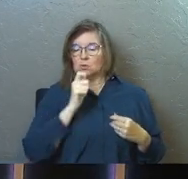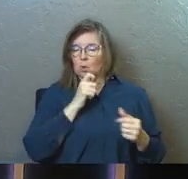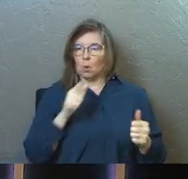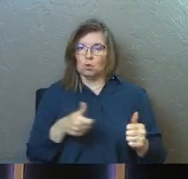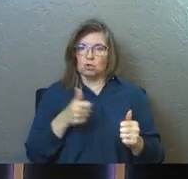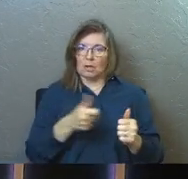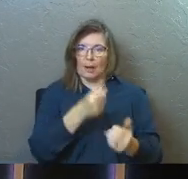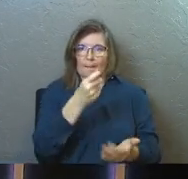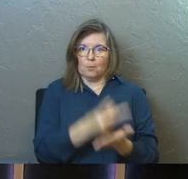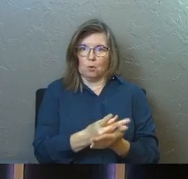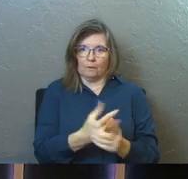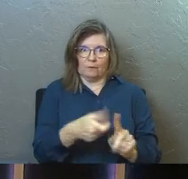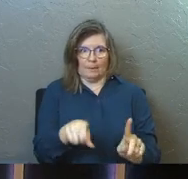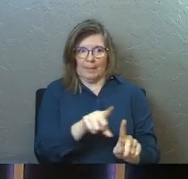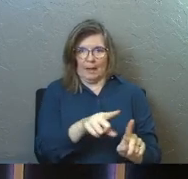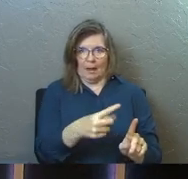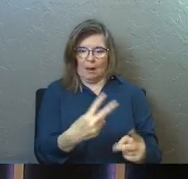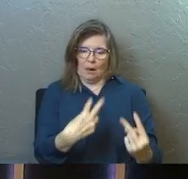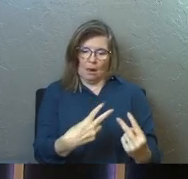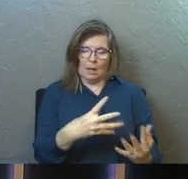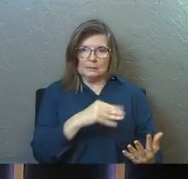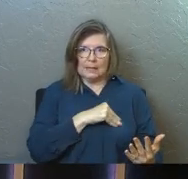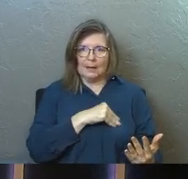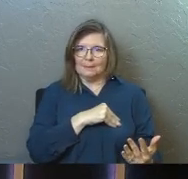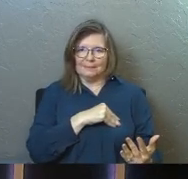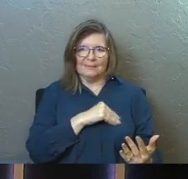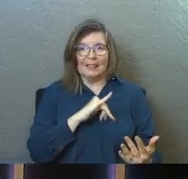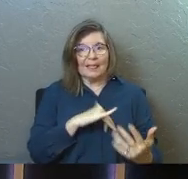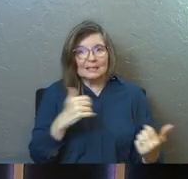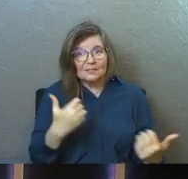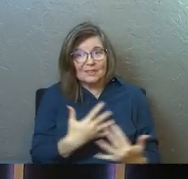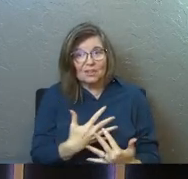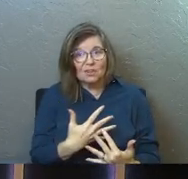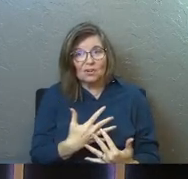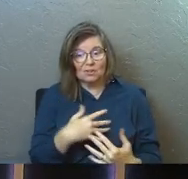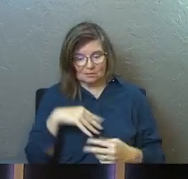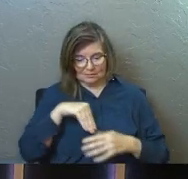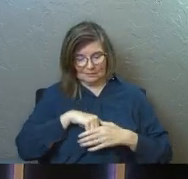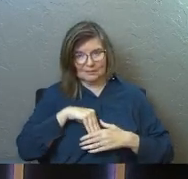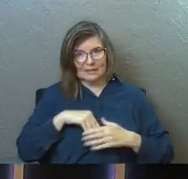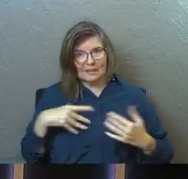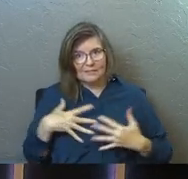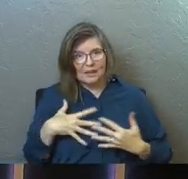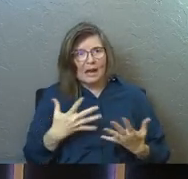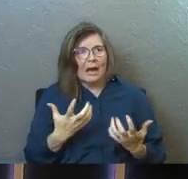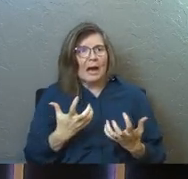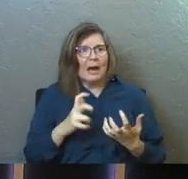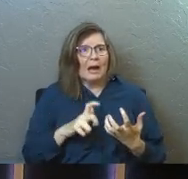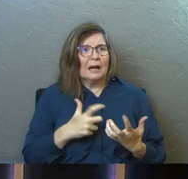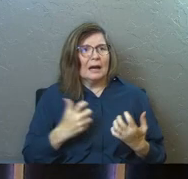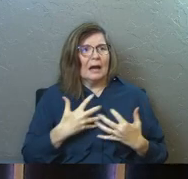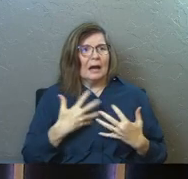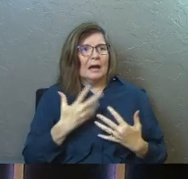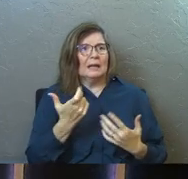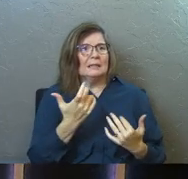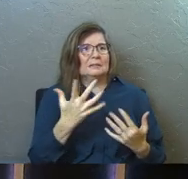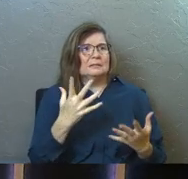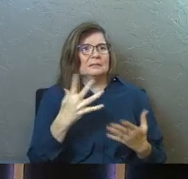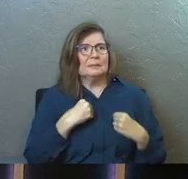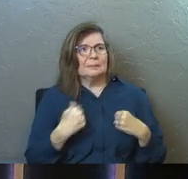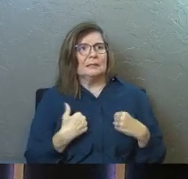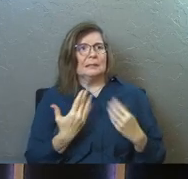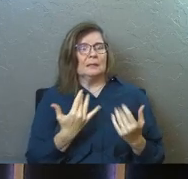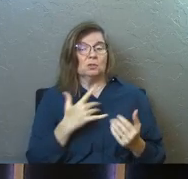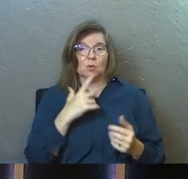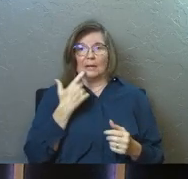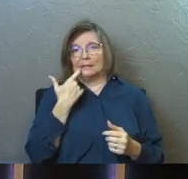Don't chase approval. Chasing approval, that's fear. Chasing approval, that's like an addiction